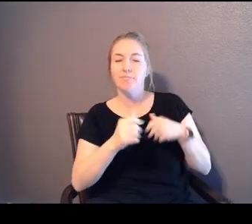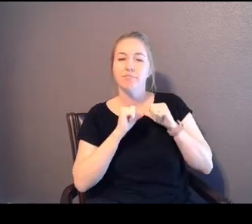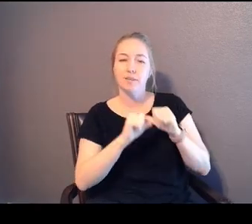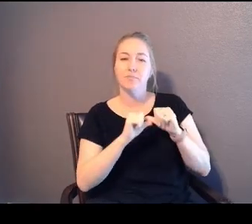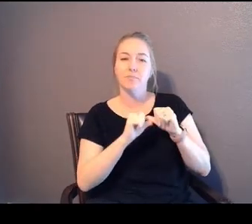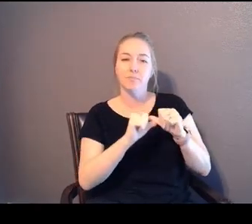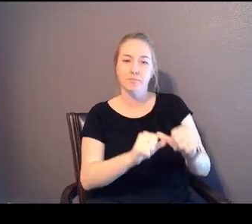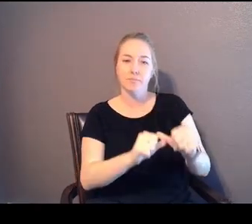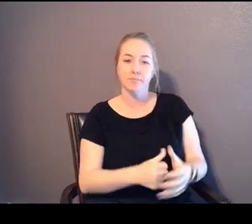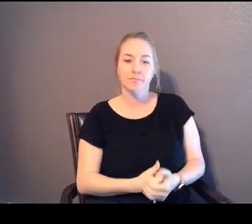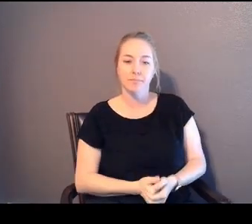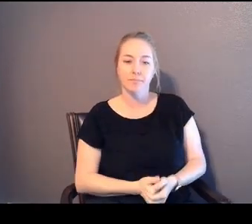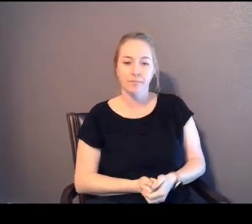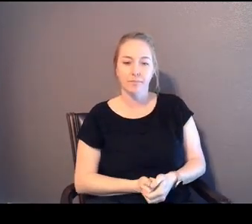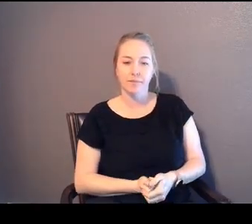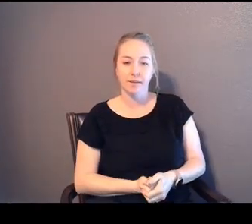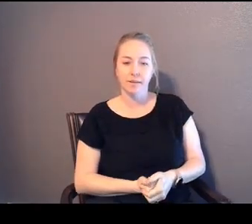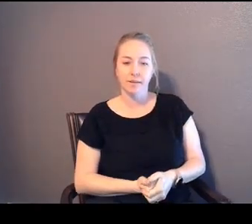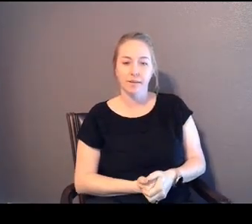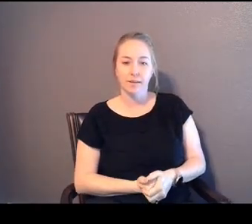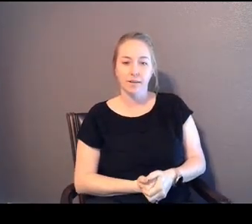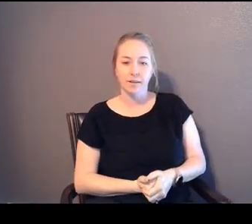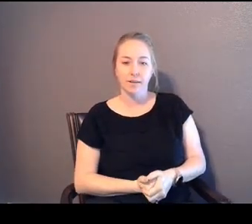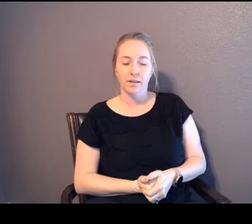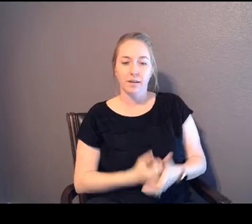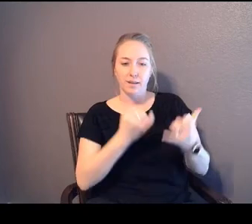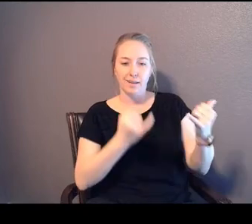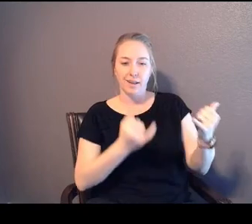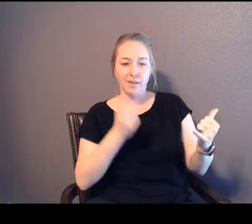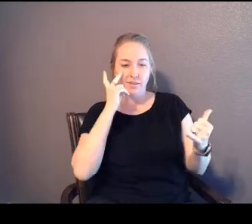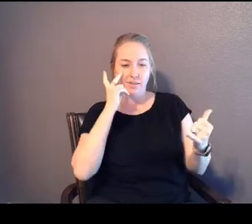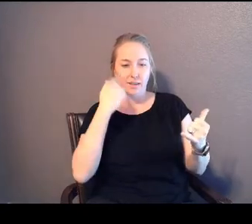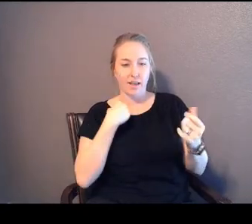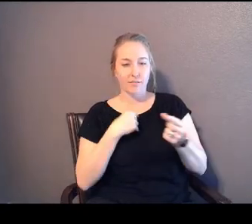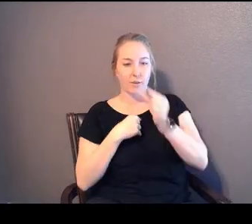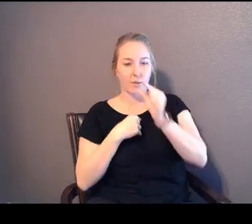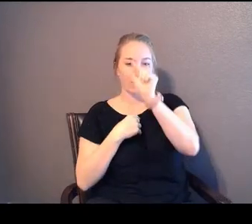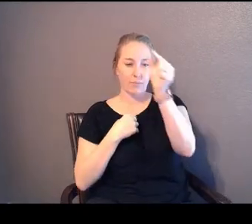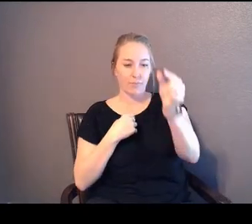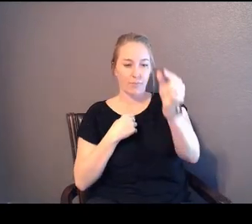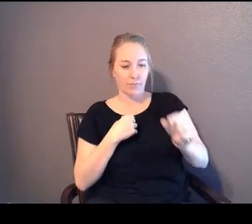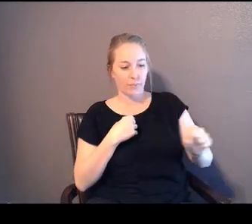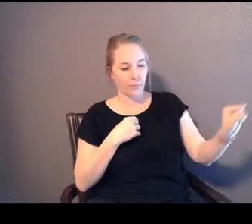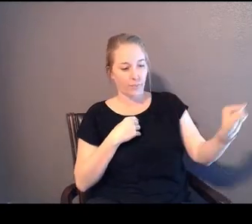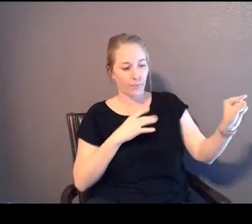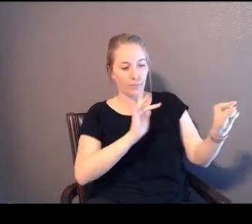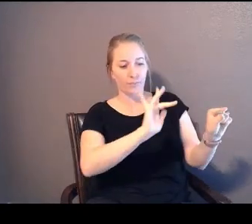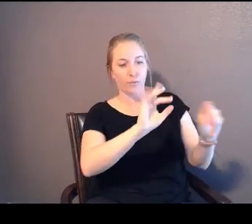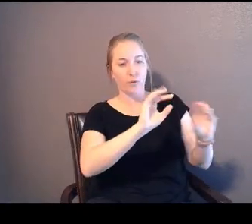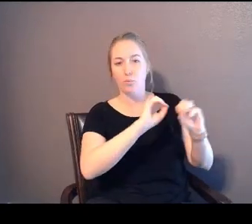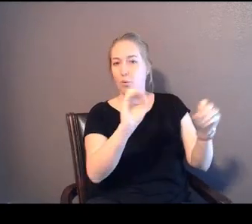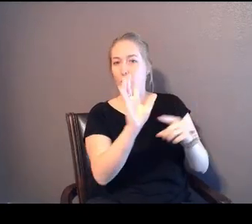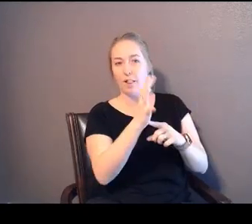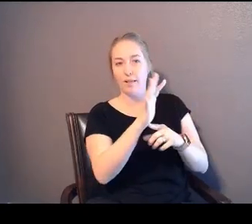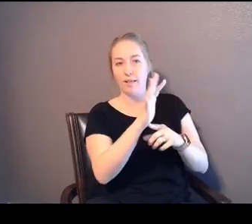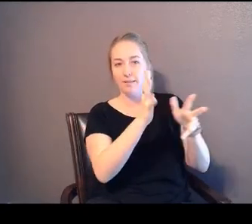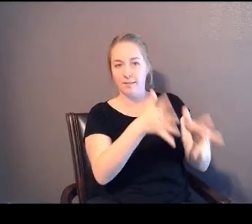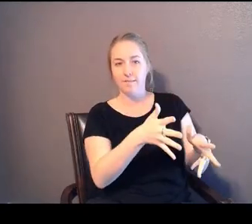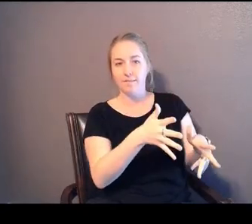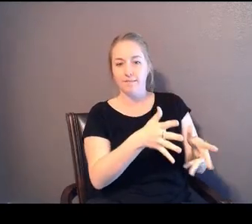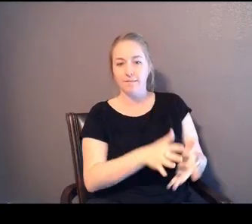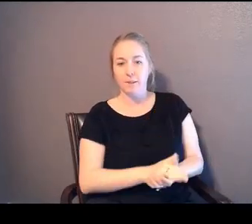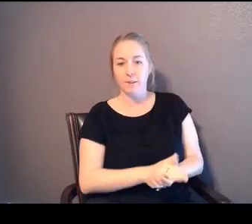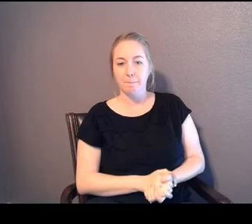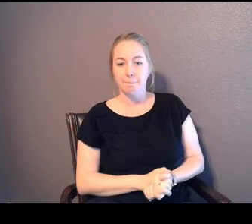Okay. Now there's a little curvy bit that doesn't have any leaves. So I'm going to just leave that little curvy bit. And here's a longer